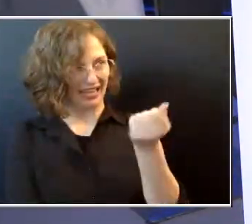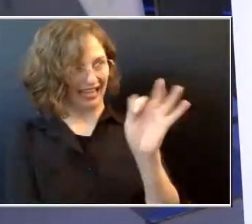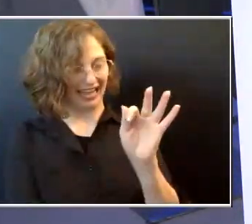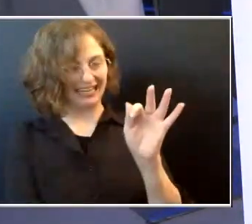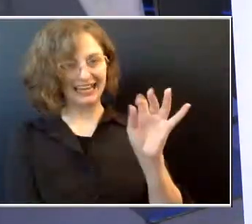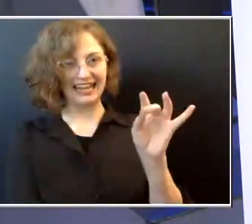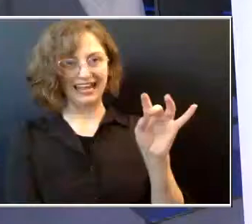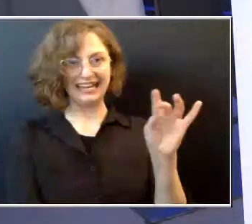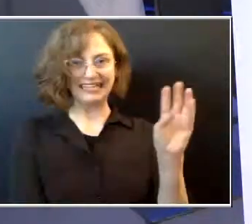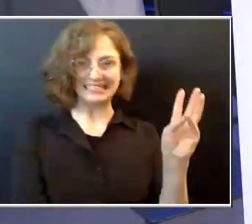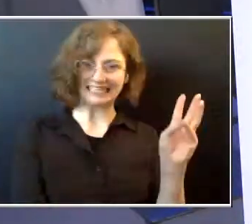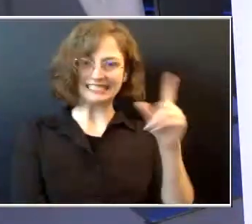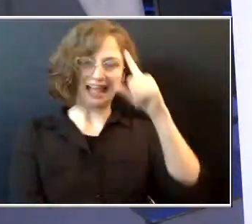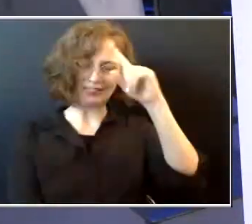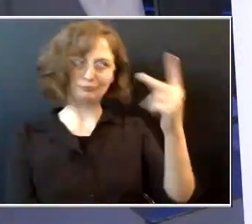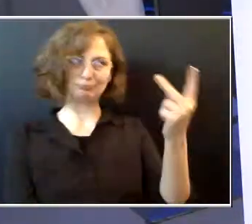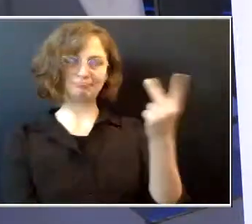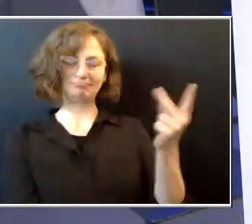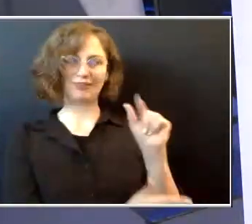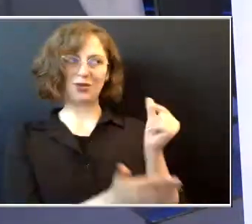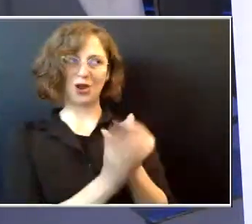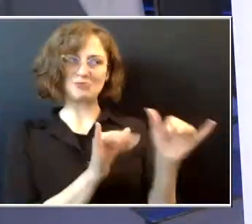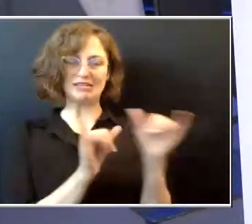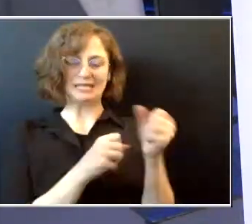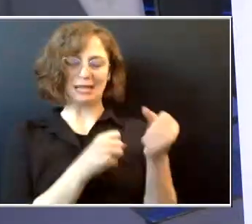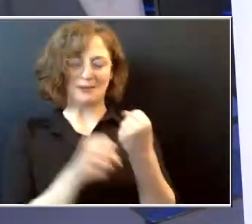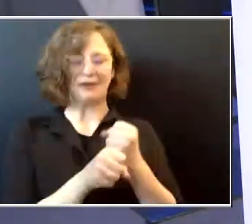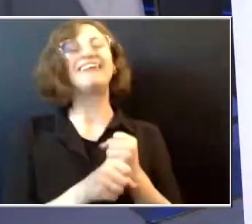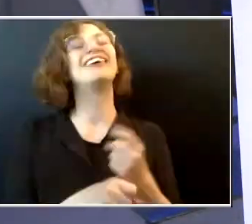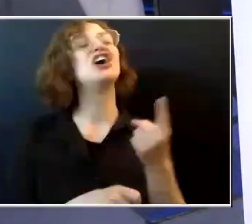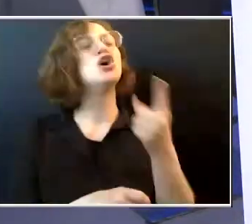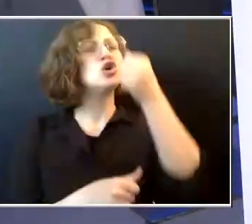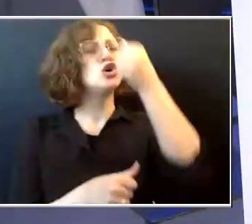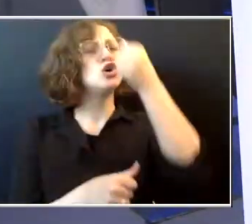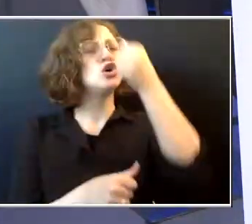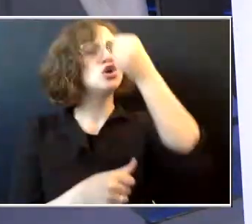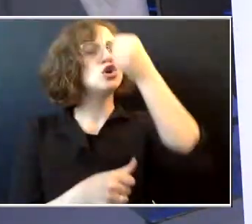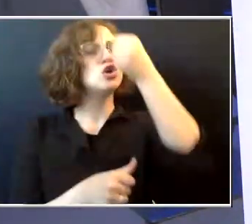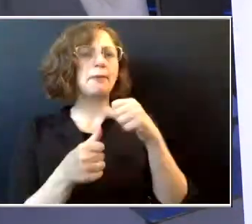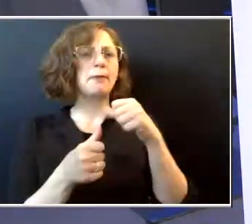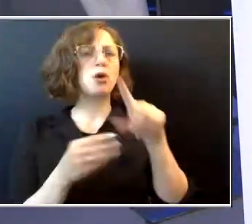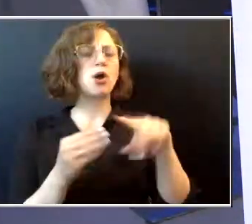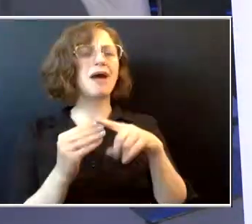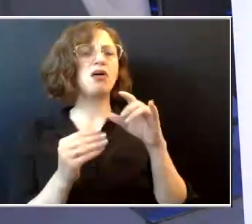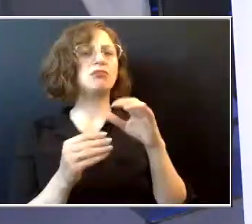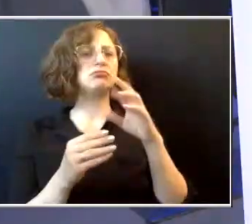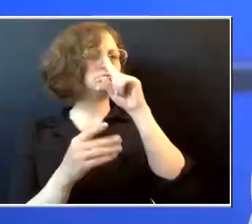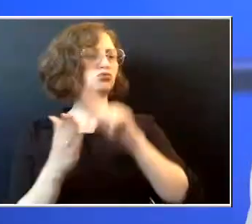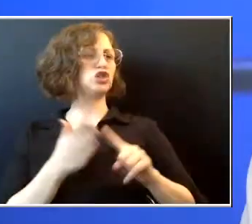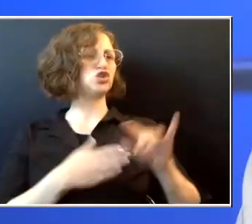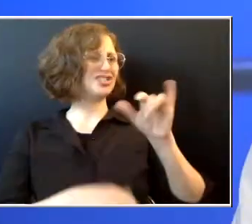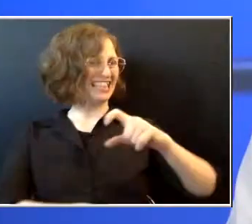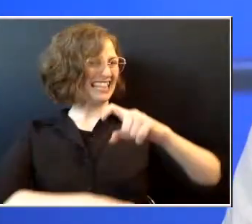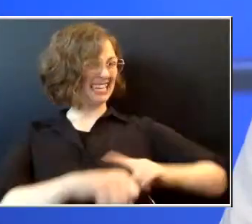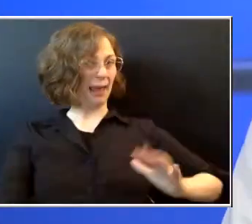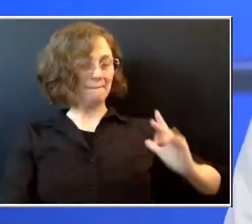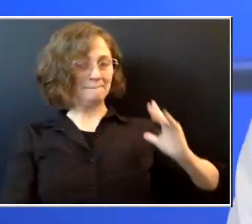year. What do you remember about the research happening back then? Yeah,